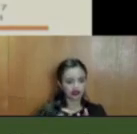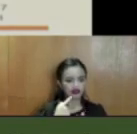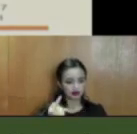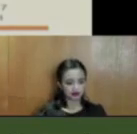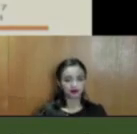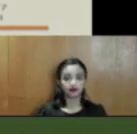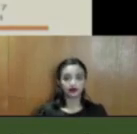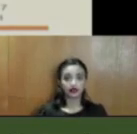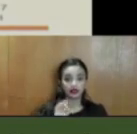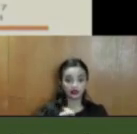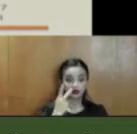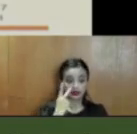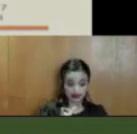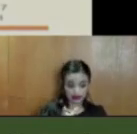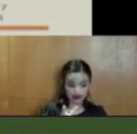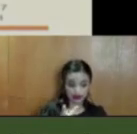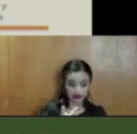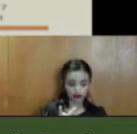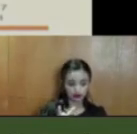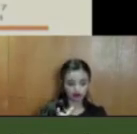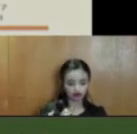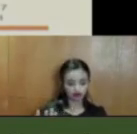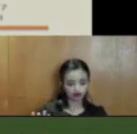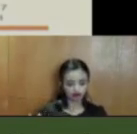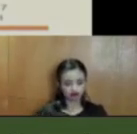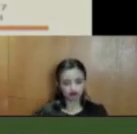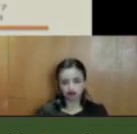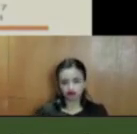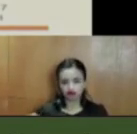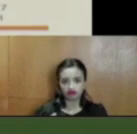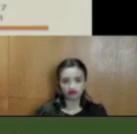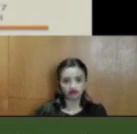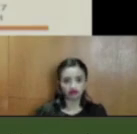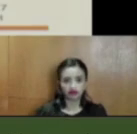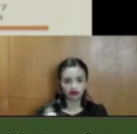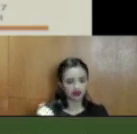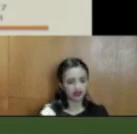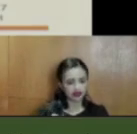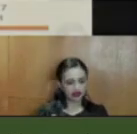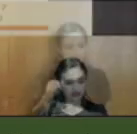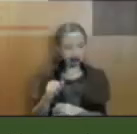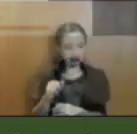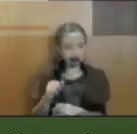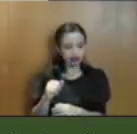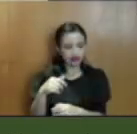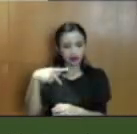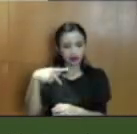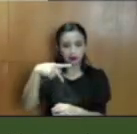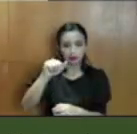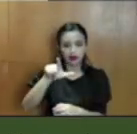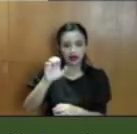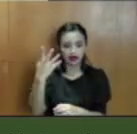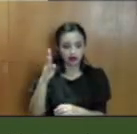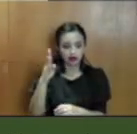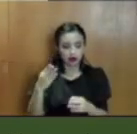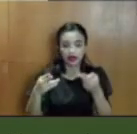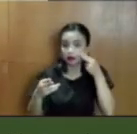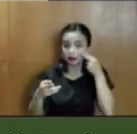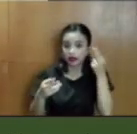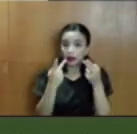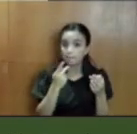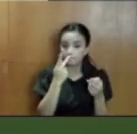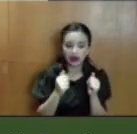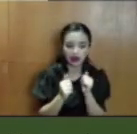see the paler blue and a pink, That means that the output was higher in